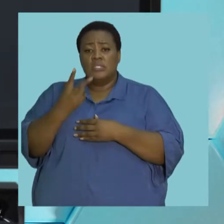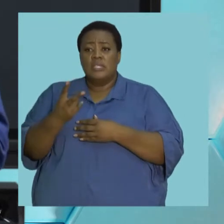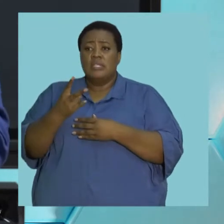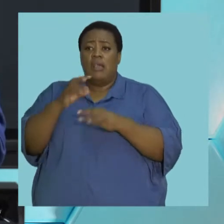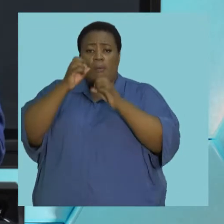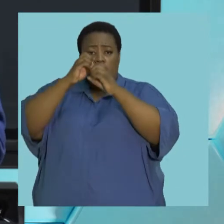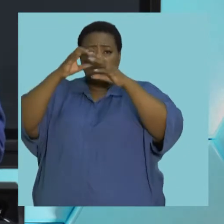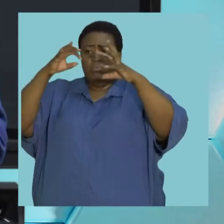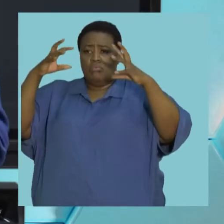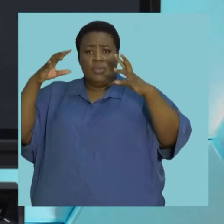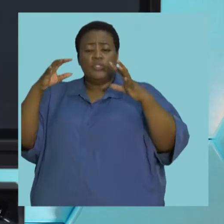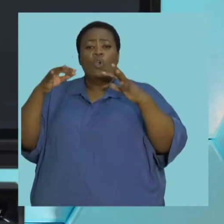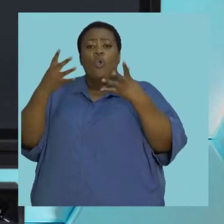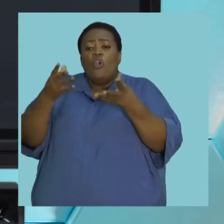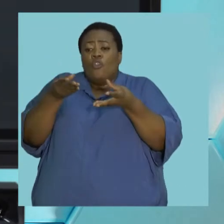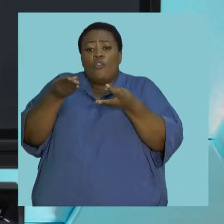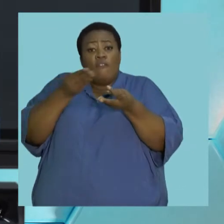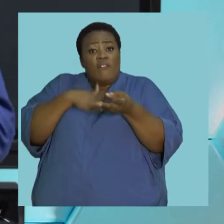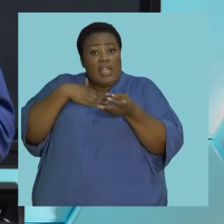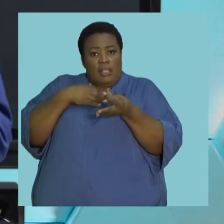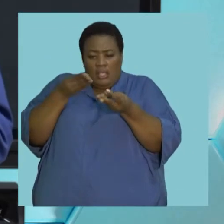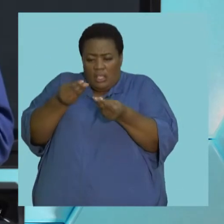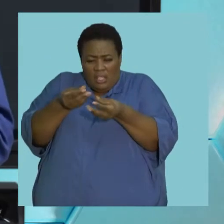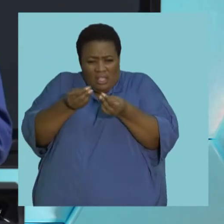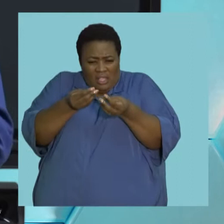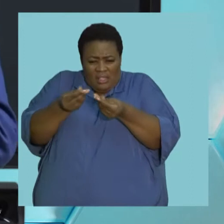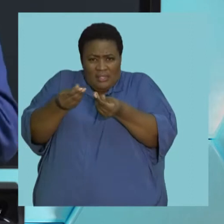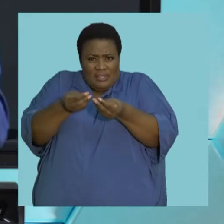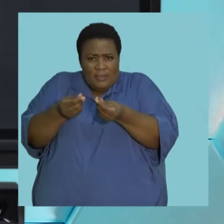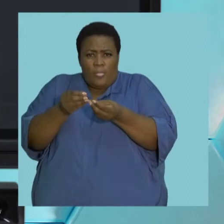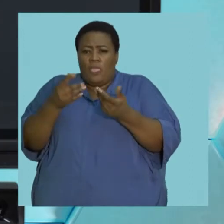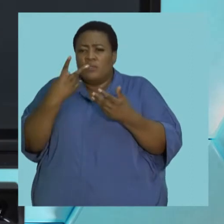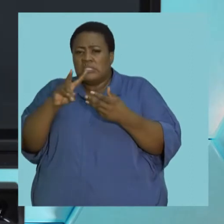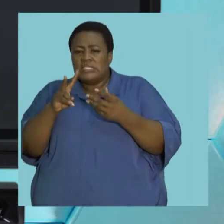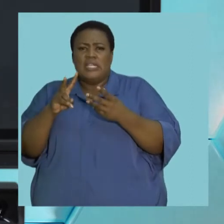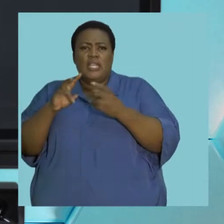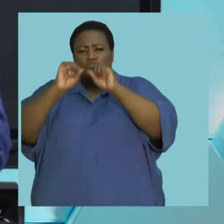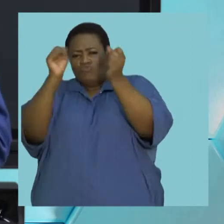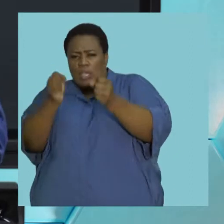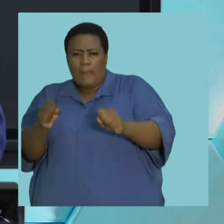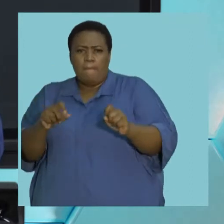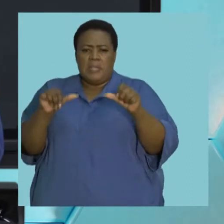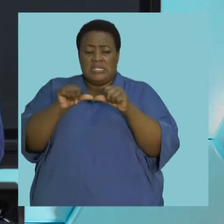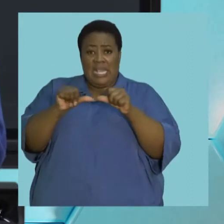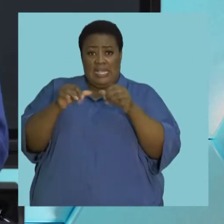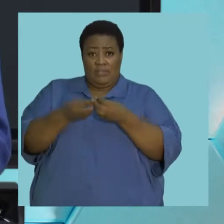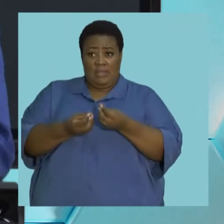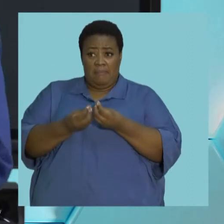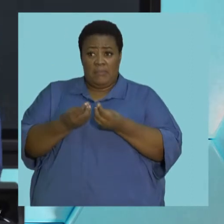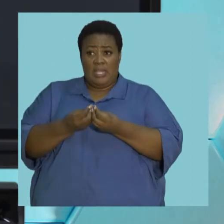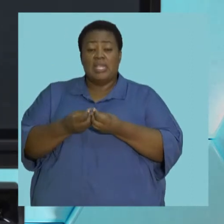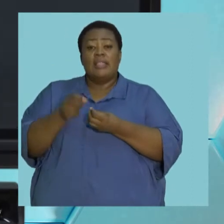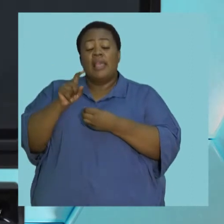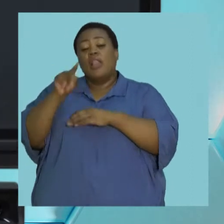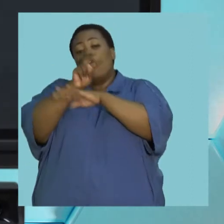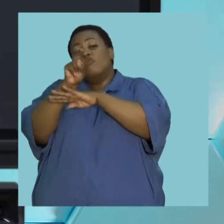there are bubbles, or if you can feel the texture, or if you can look at the quantity or the shape or the size of something, then that